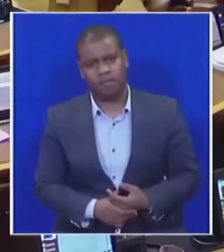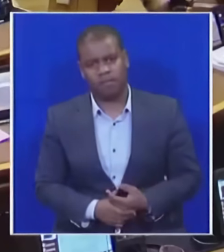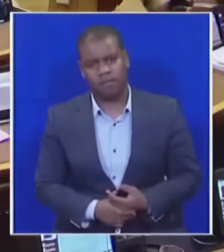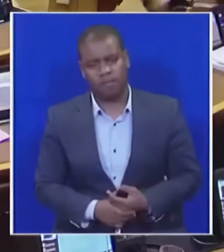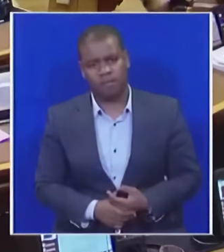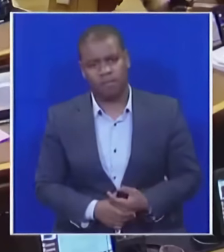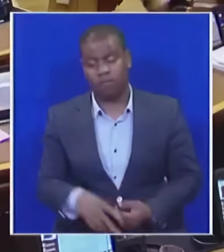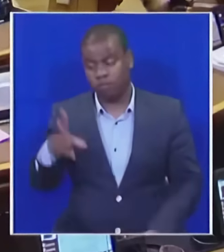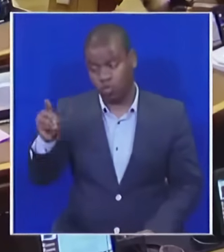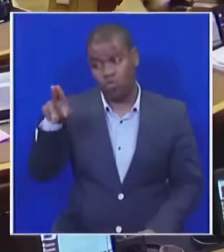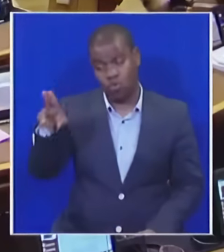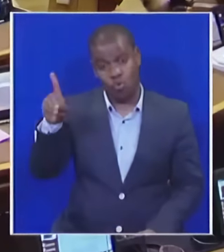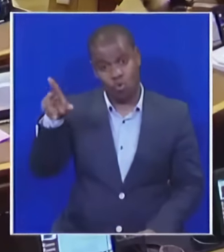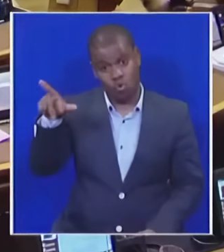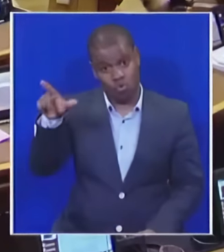Dudu Myeni